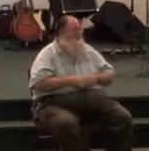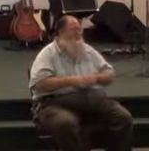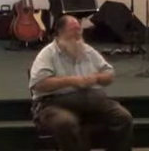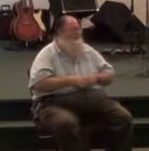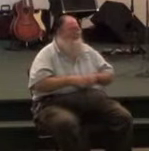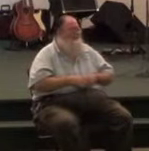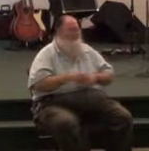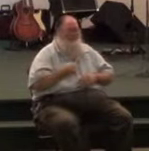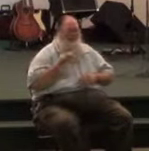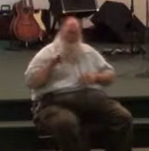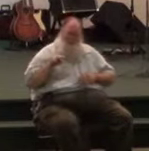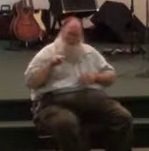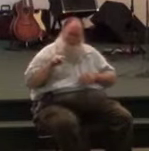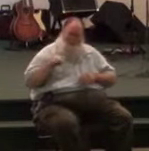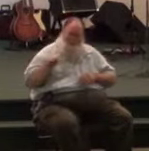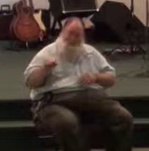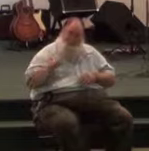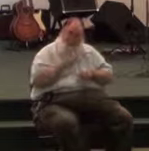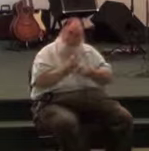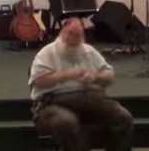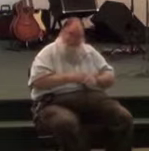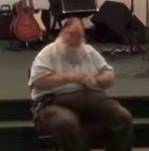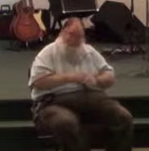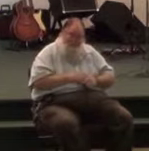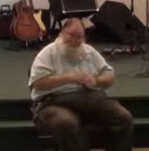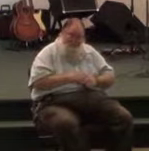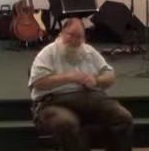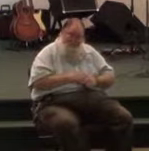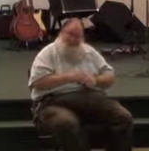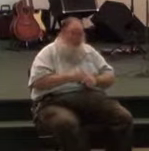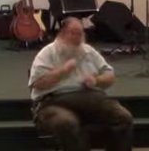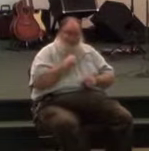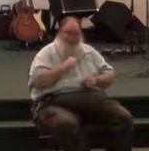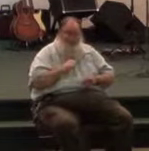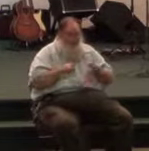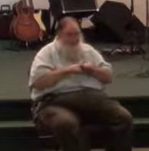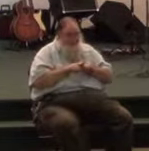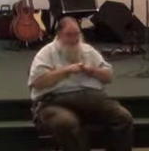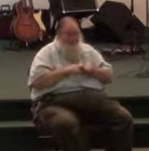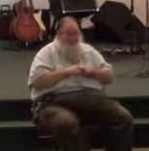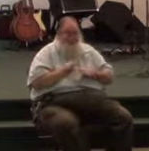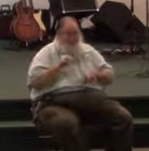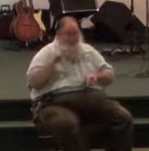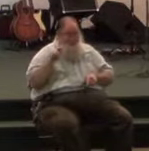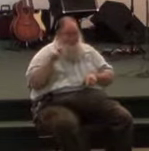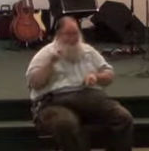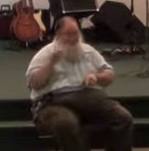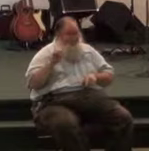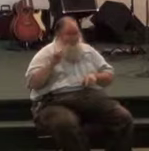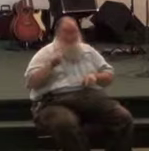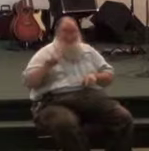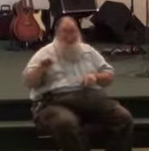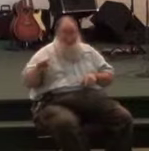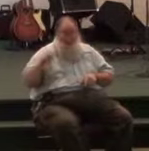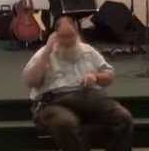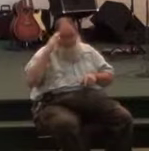And I looked at Carl and I said, "Carl, you're right. It's not the Mike Allball that you knew or they knew.